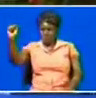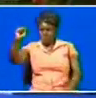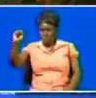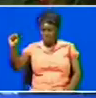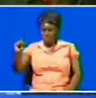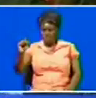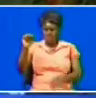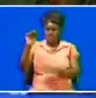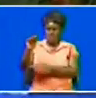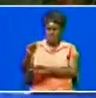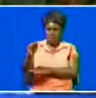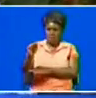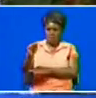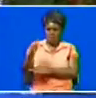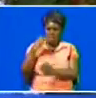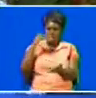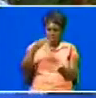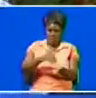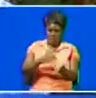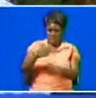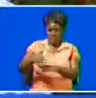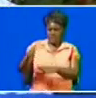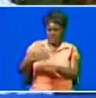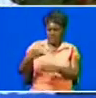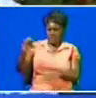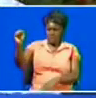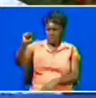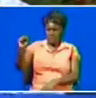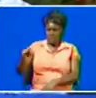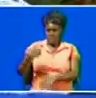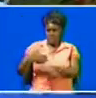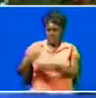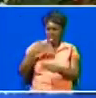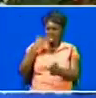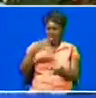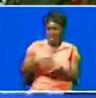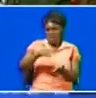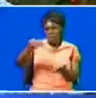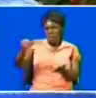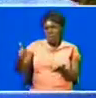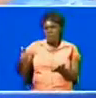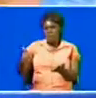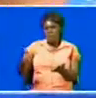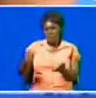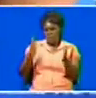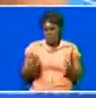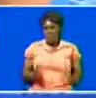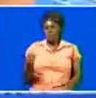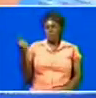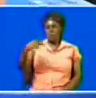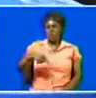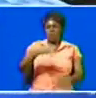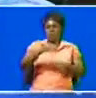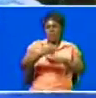has requested, there's a letter that the CS has requested that another arbitrator to be